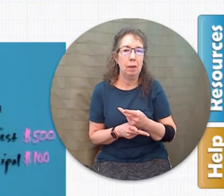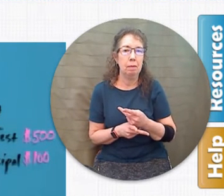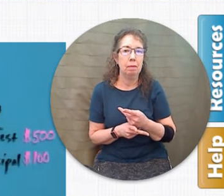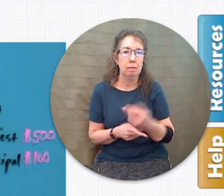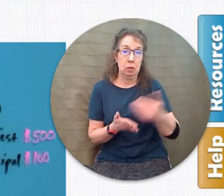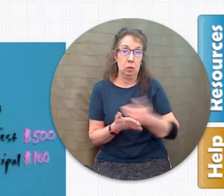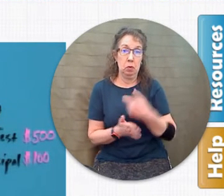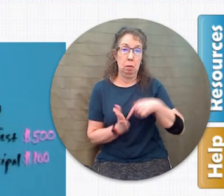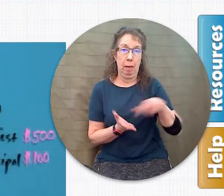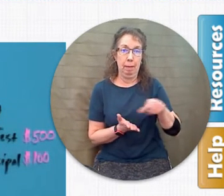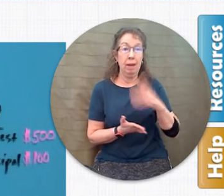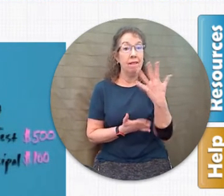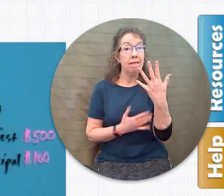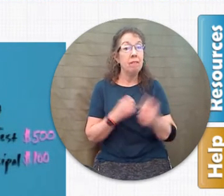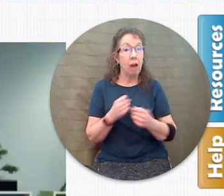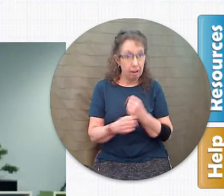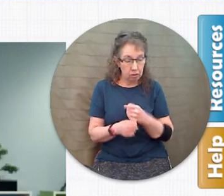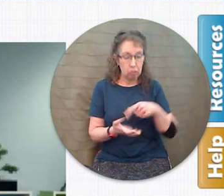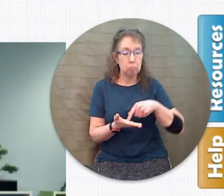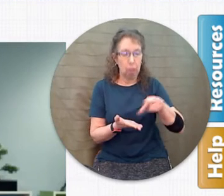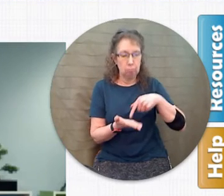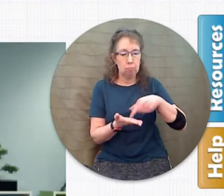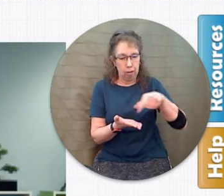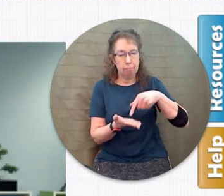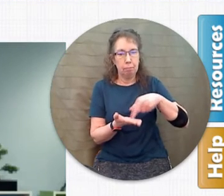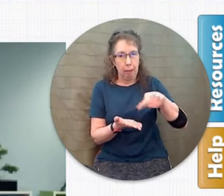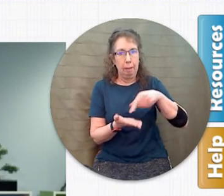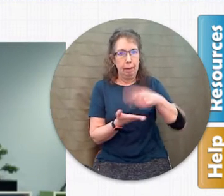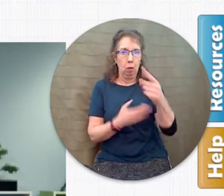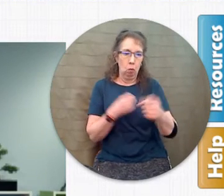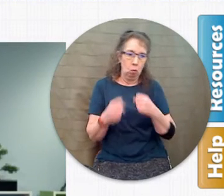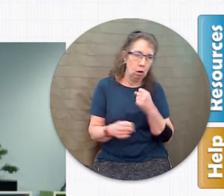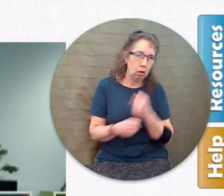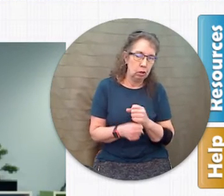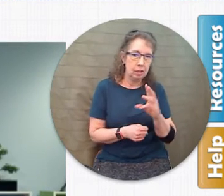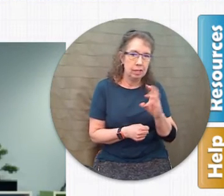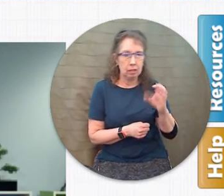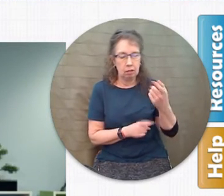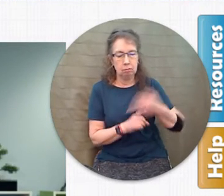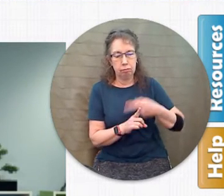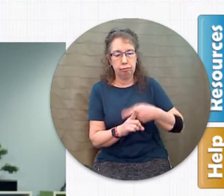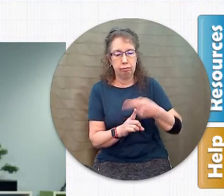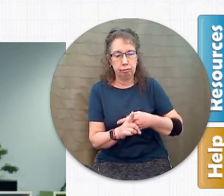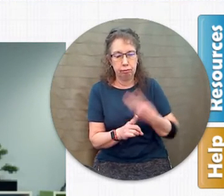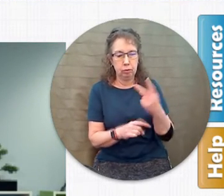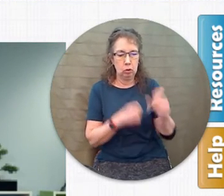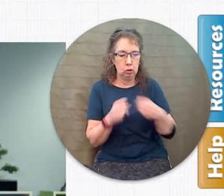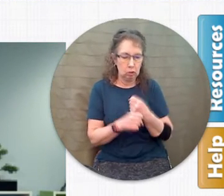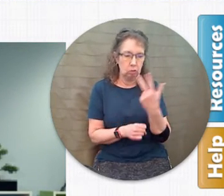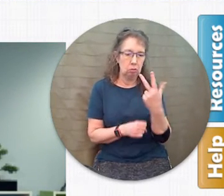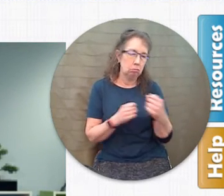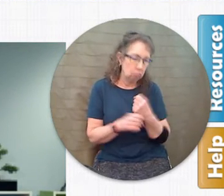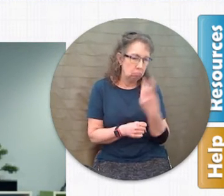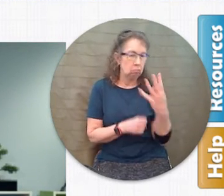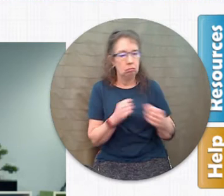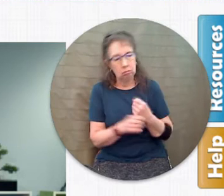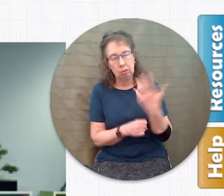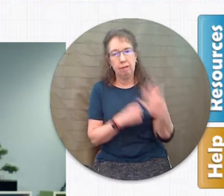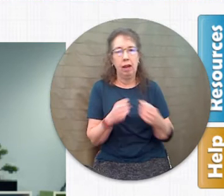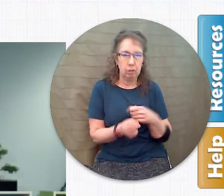the 5th year of payments, so 1 year, $600 a month, 2 years, 3 years, 4 years, 5 years